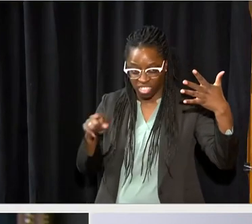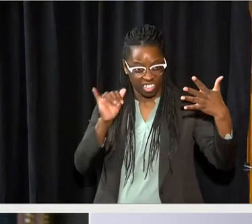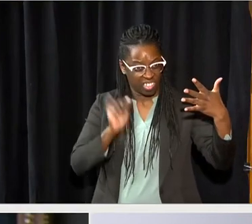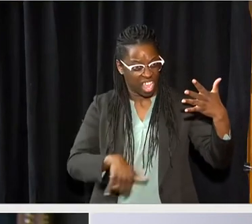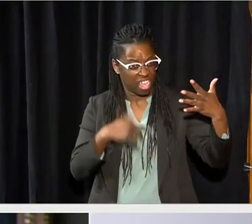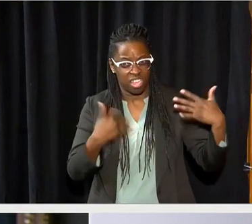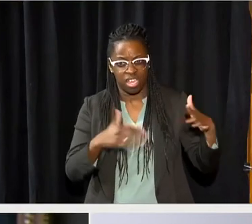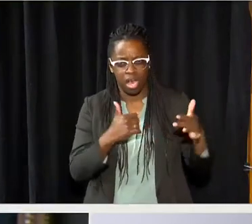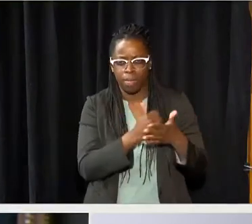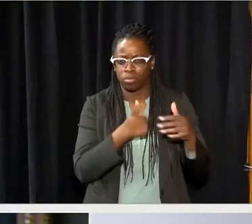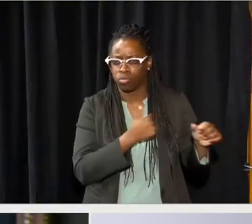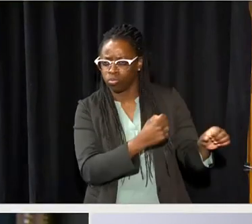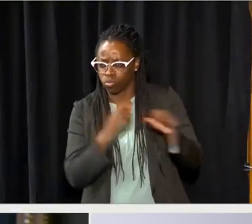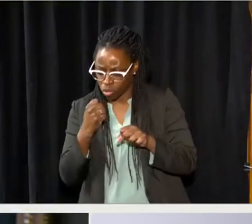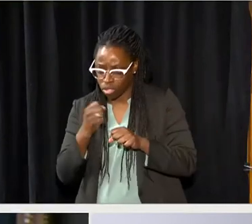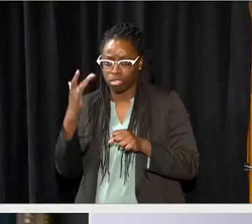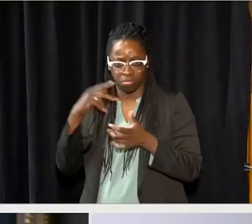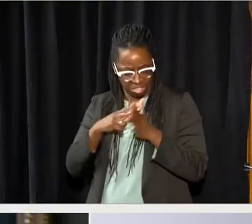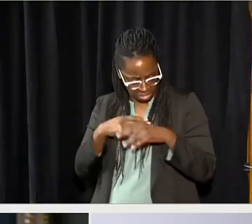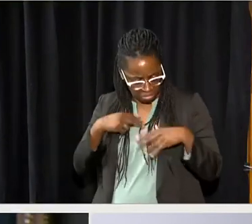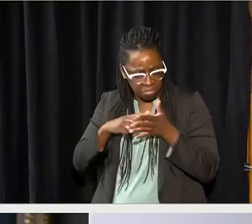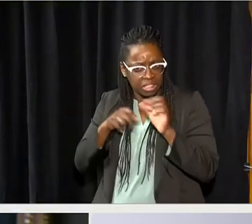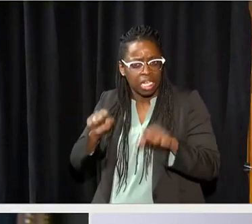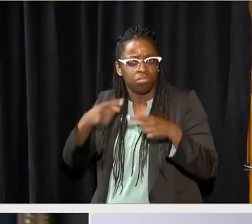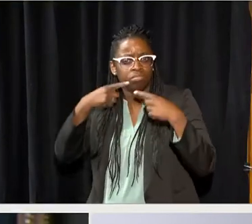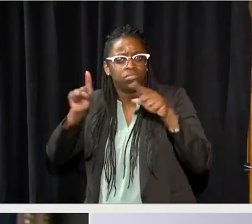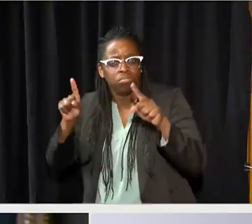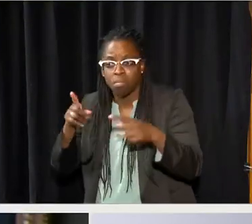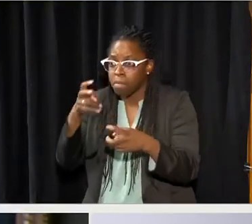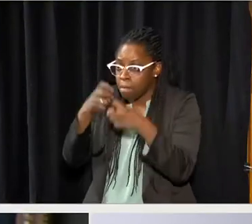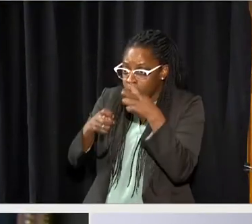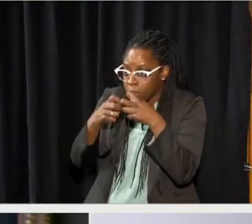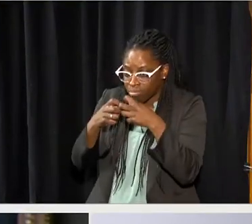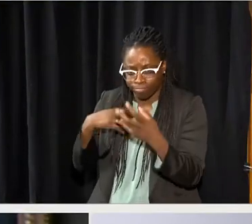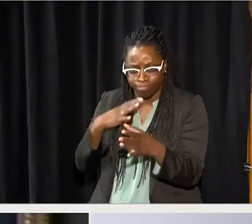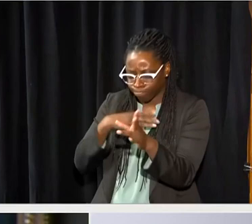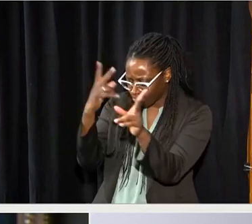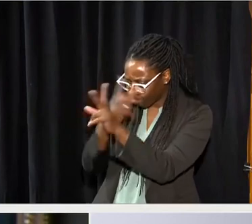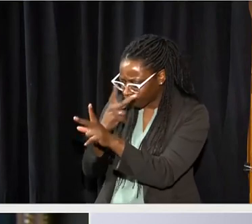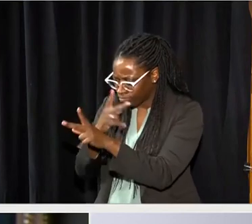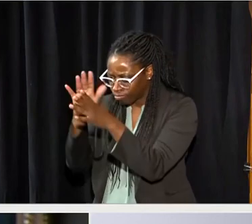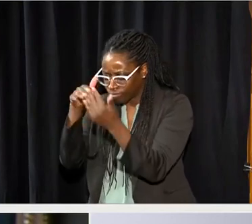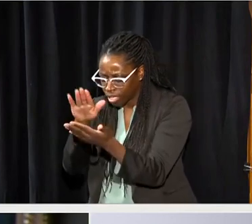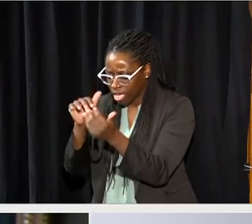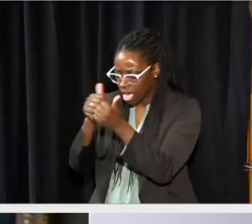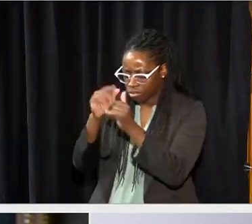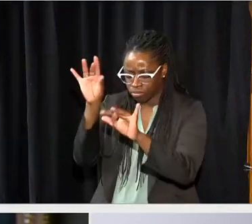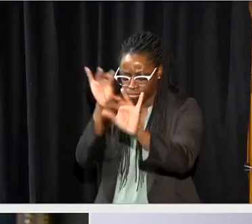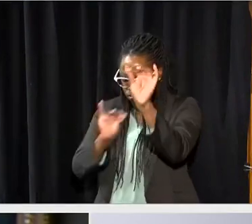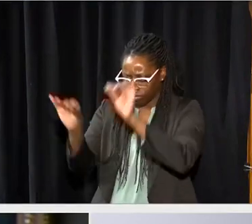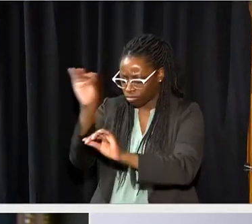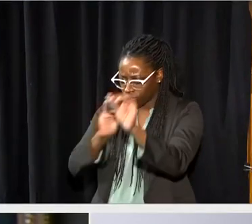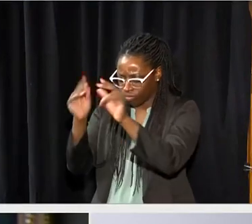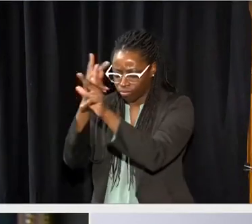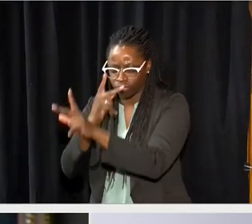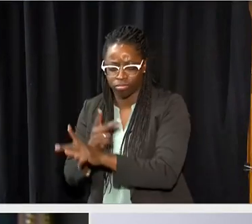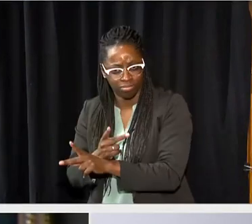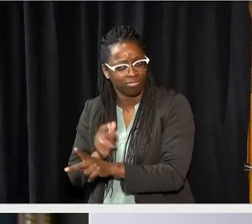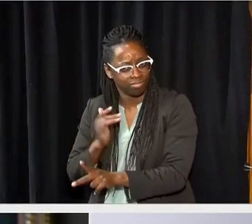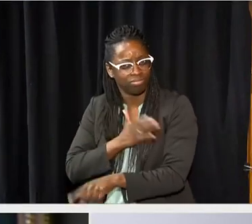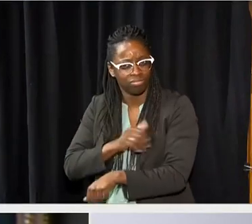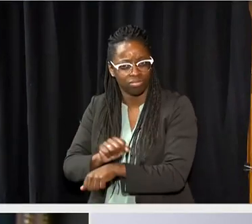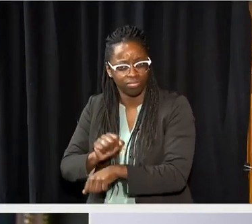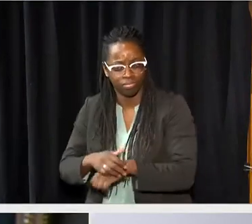It's proof that we can do hard things. Nothing is impossible if we work together. I truly believe